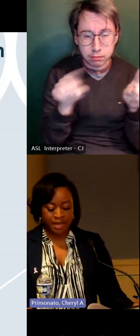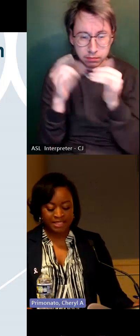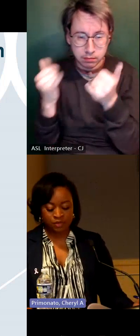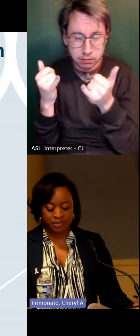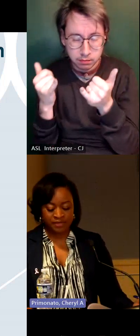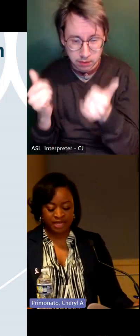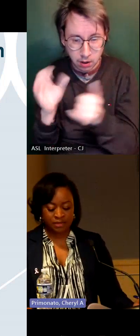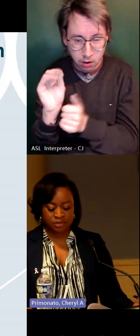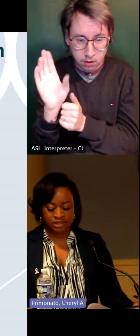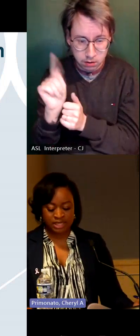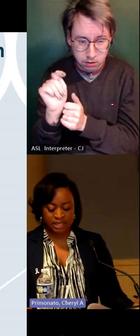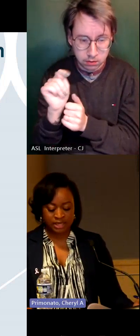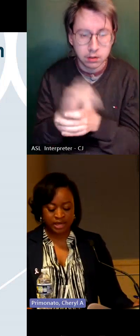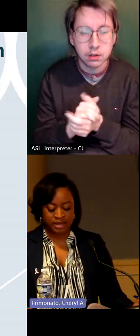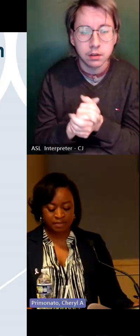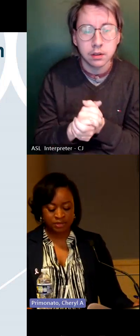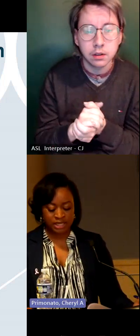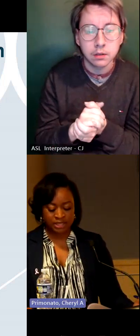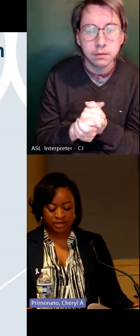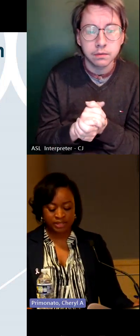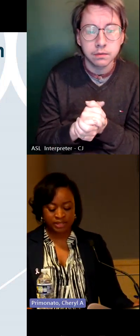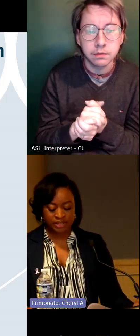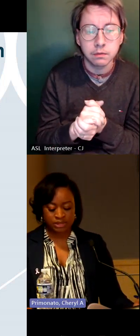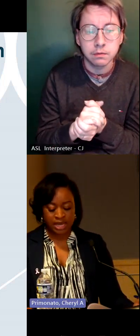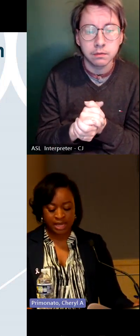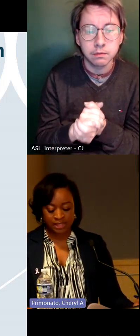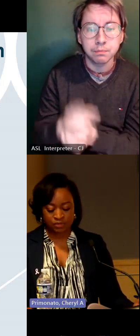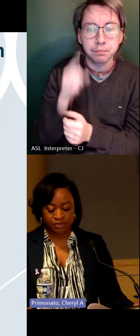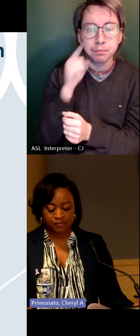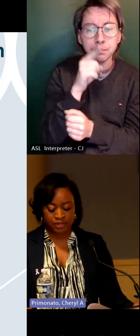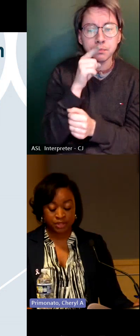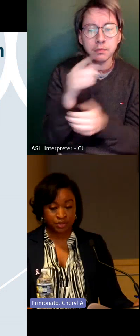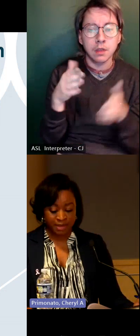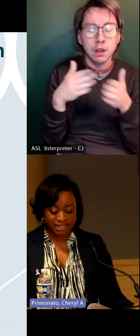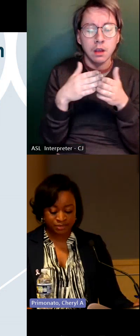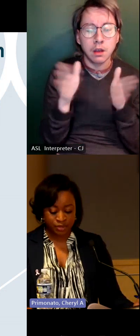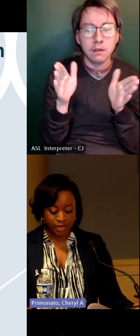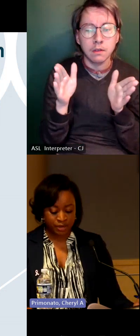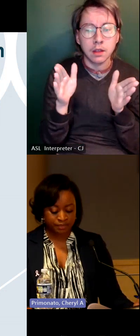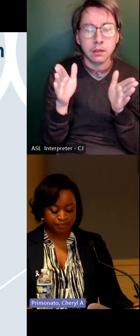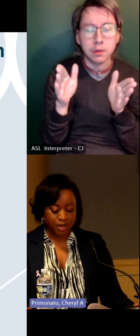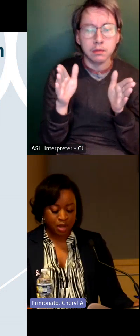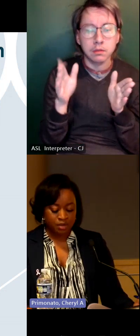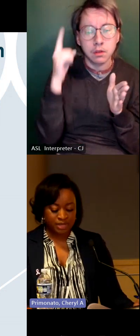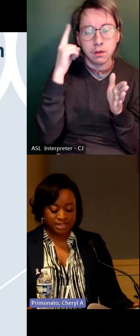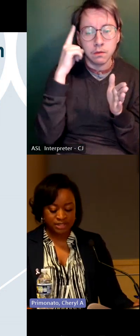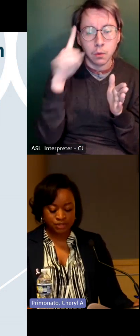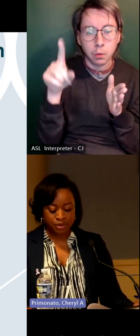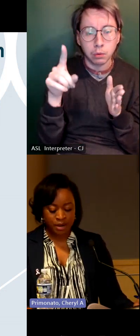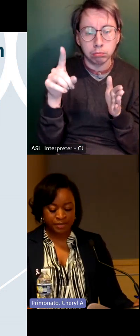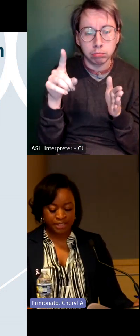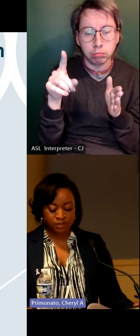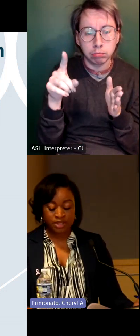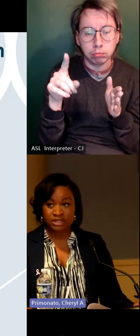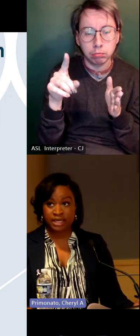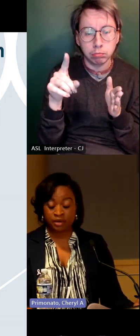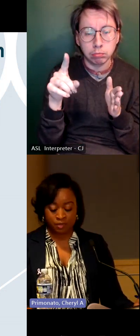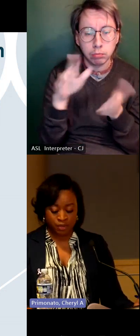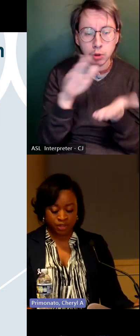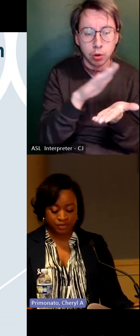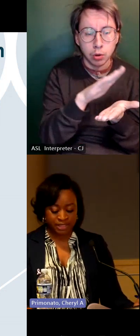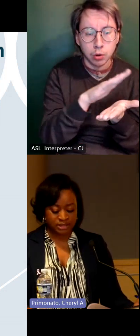The Partner Pass will be available to secondary and post-secondary schools not eligible for the UPass program, residential properties